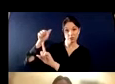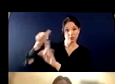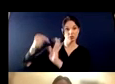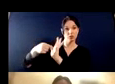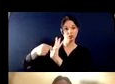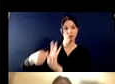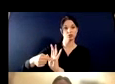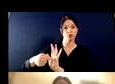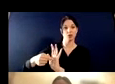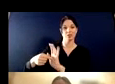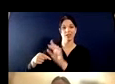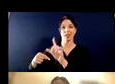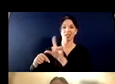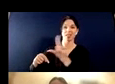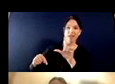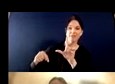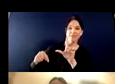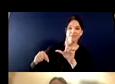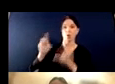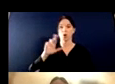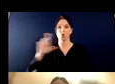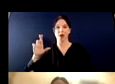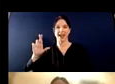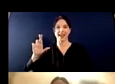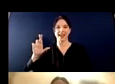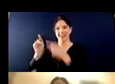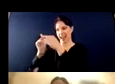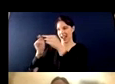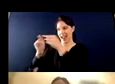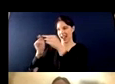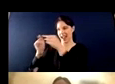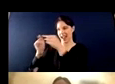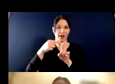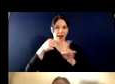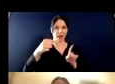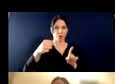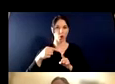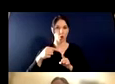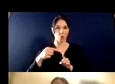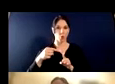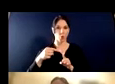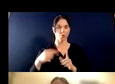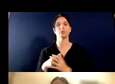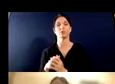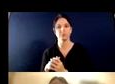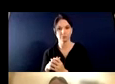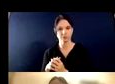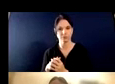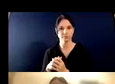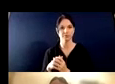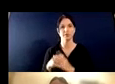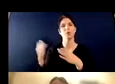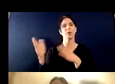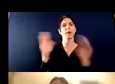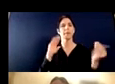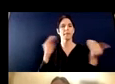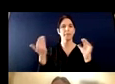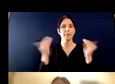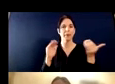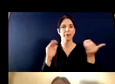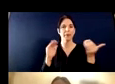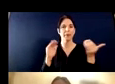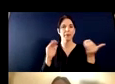with a left or right arrow. So comparing these two types of hearing threshold levels gives